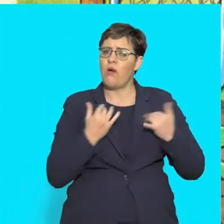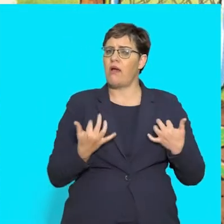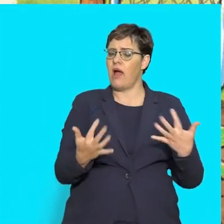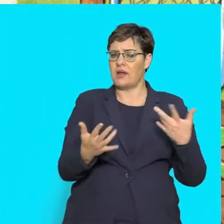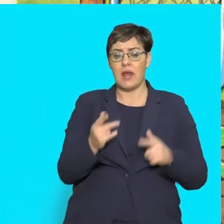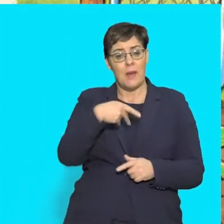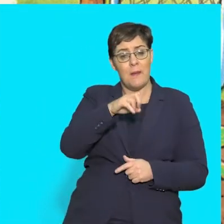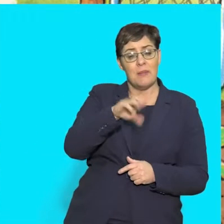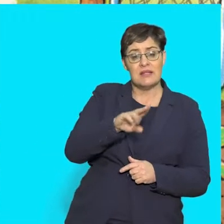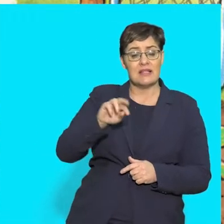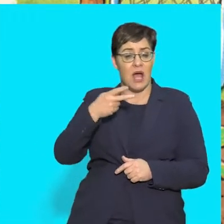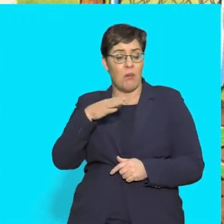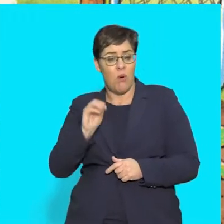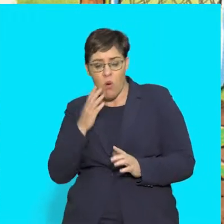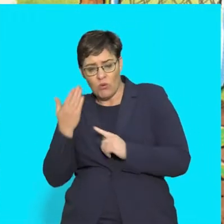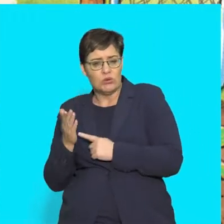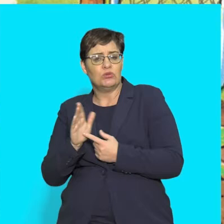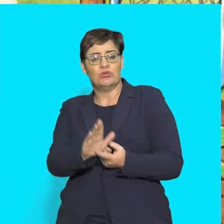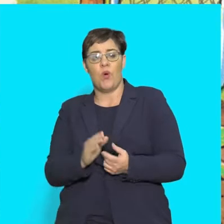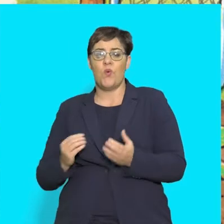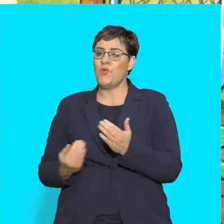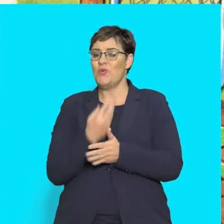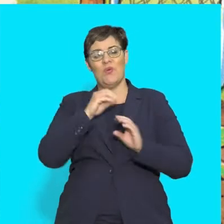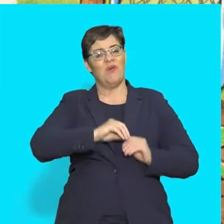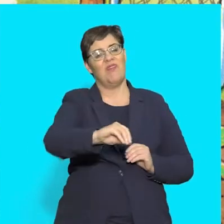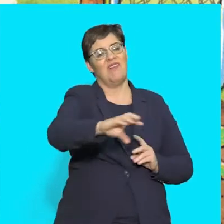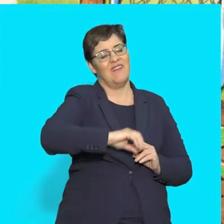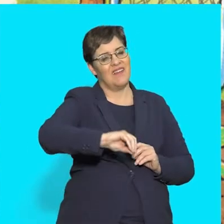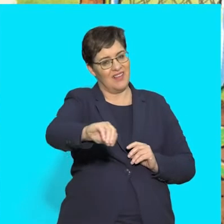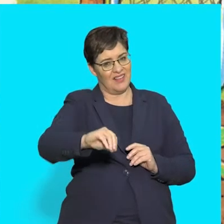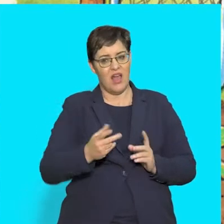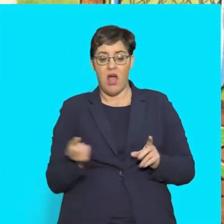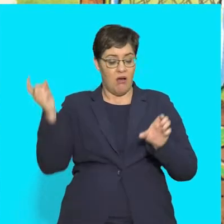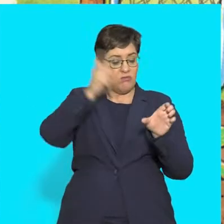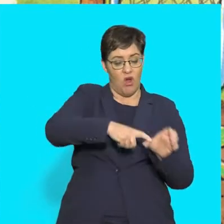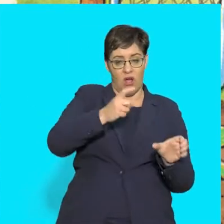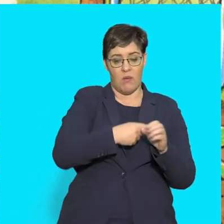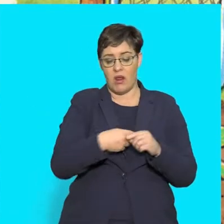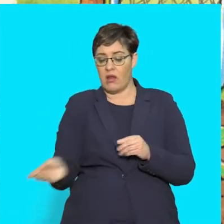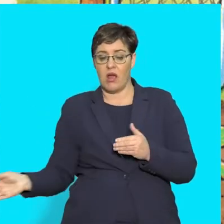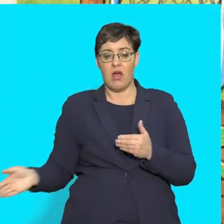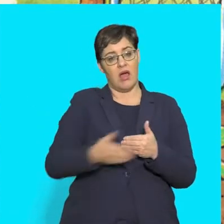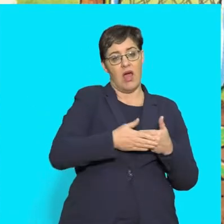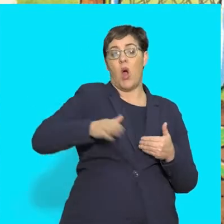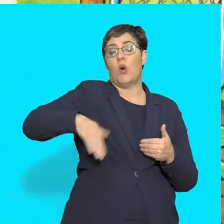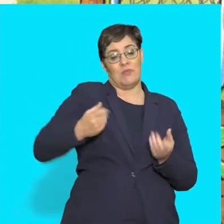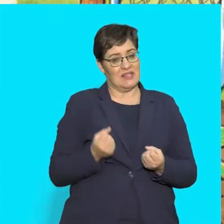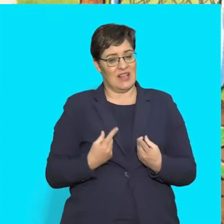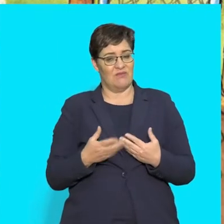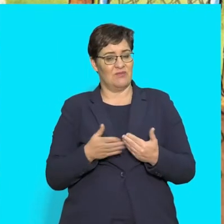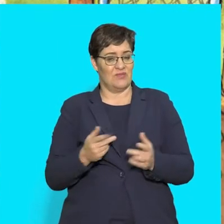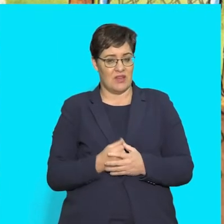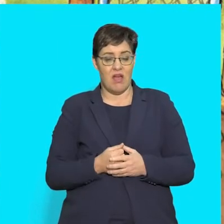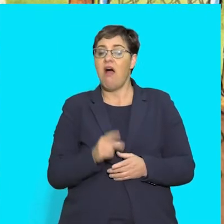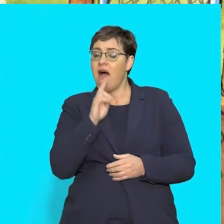garden. Peter and Tabo showed Gogo the new spring lock they had put onto the gate so that it slammed closed